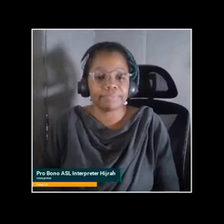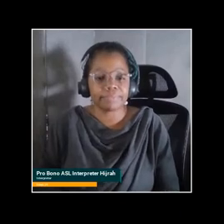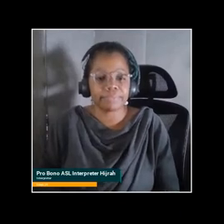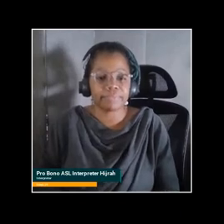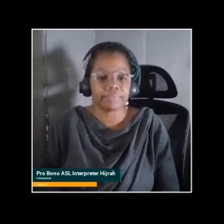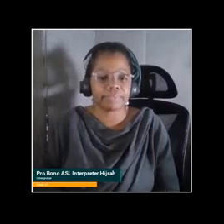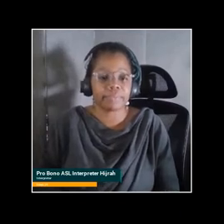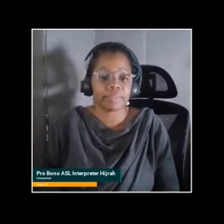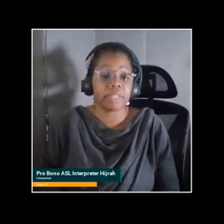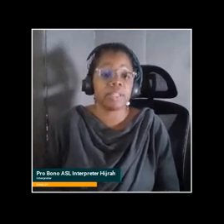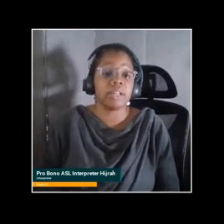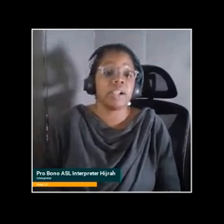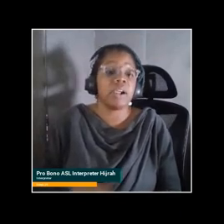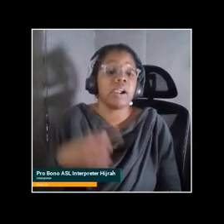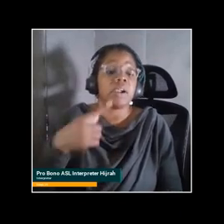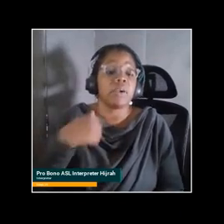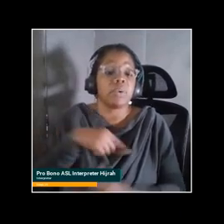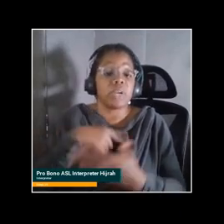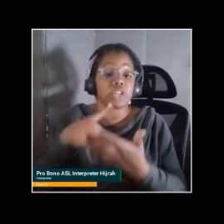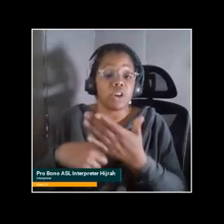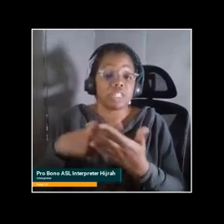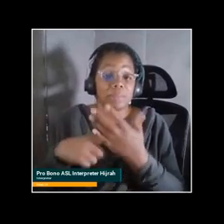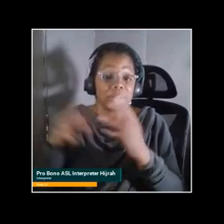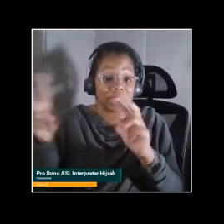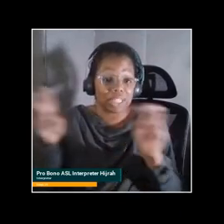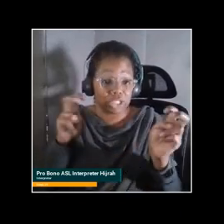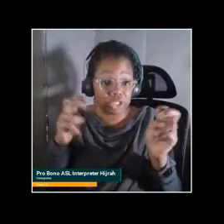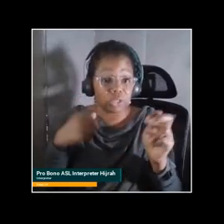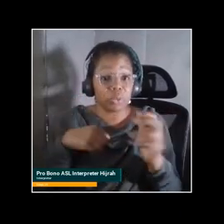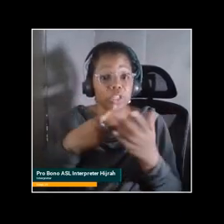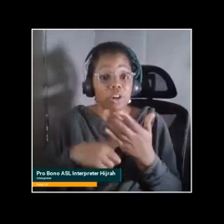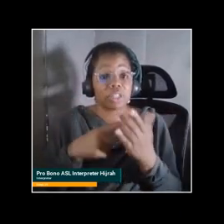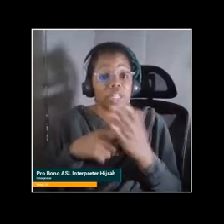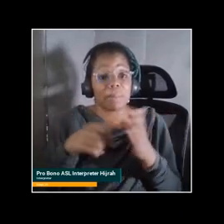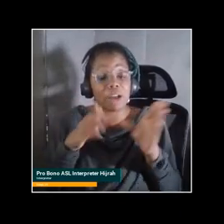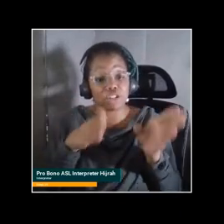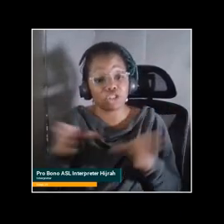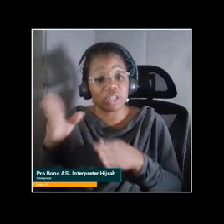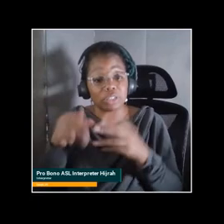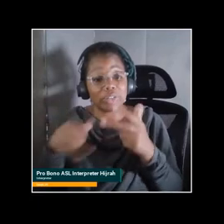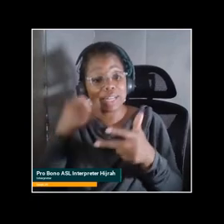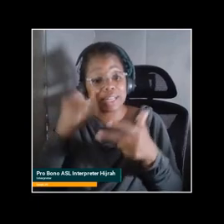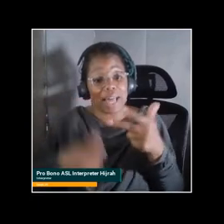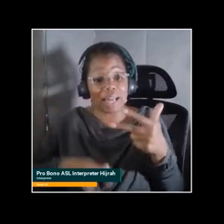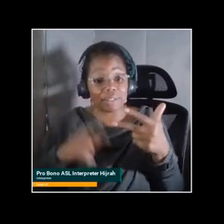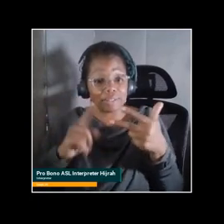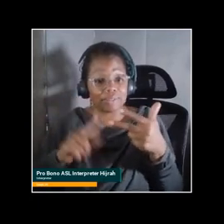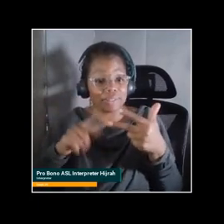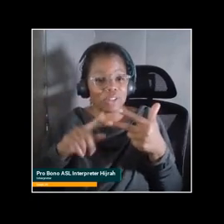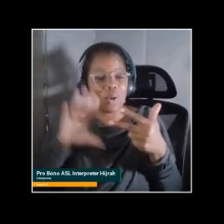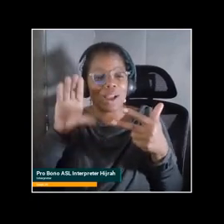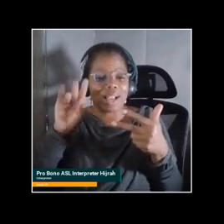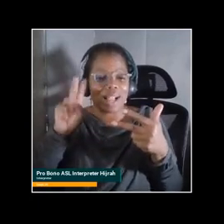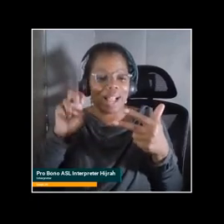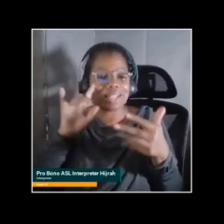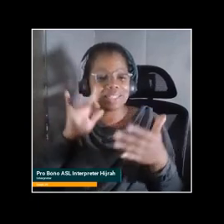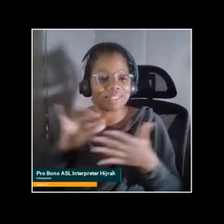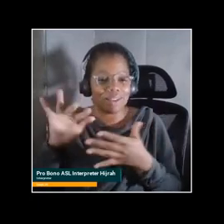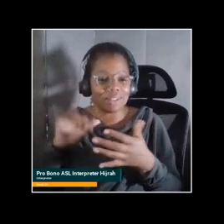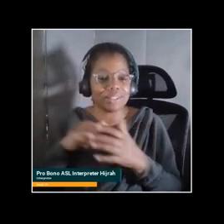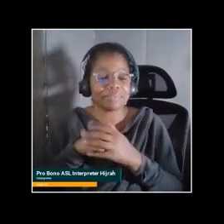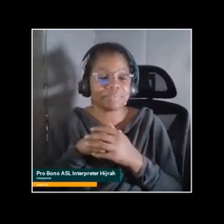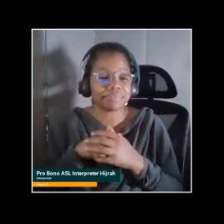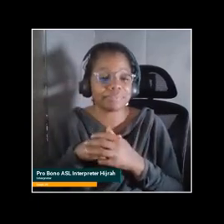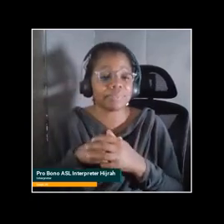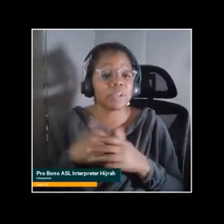And we talked about the issues, we talked about strategies, and the last thing we want to talk about are the case studies. As